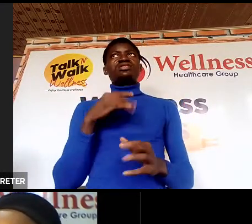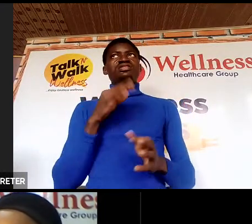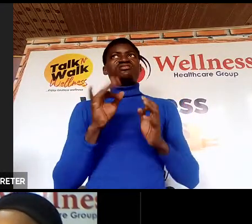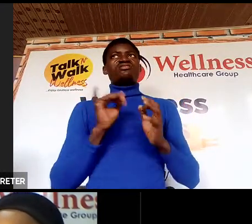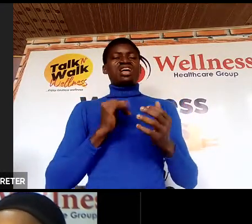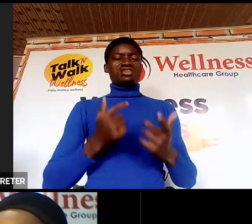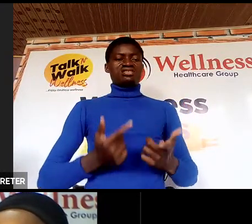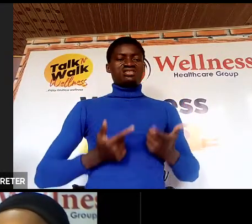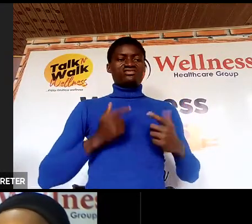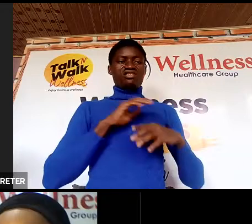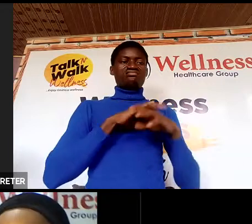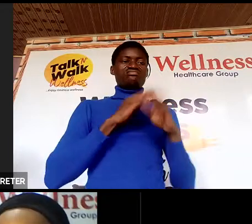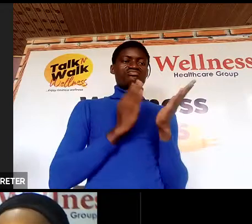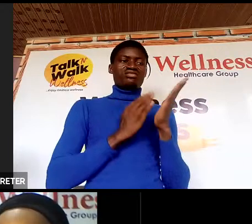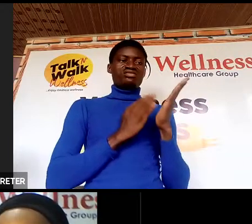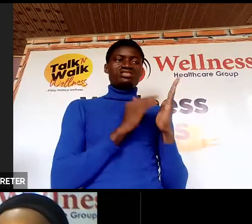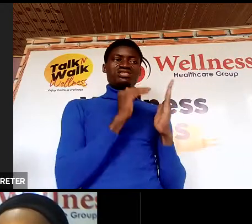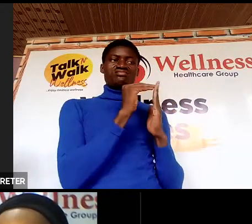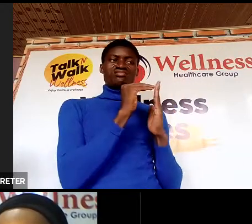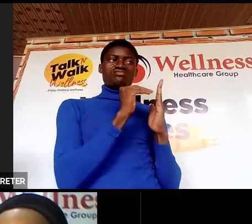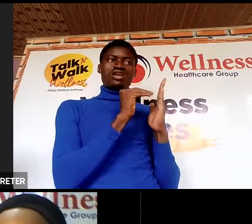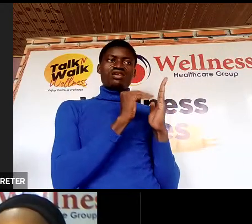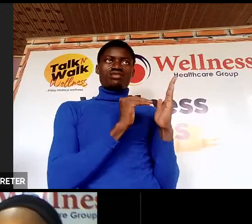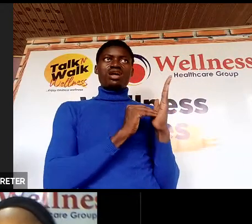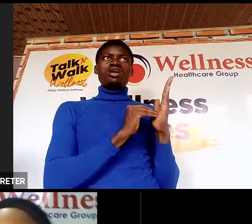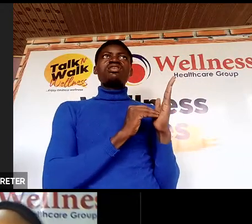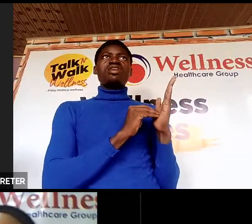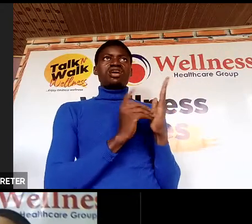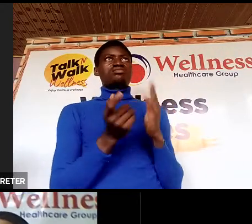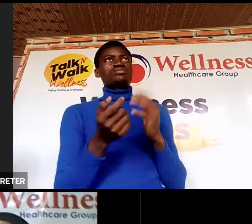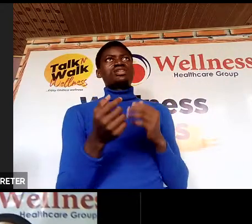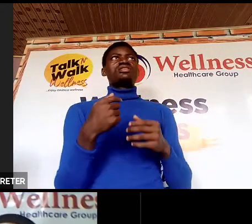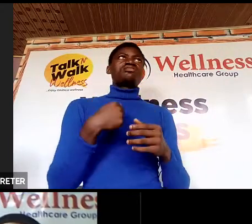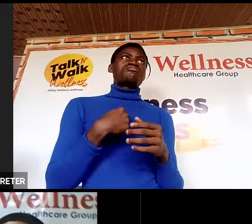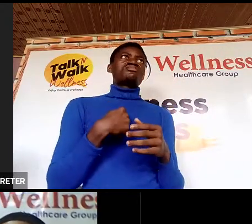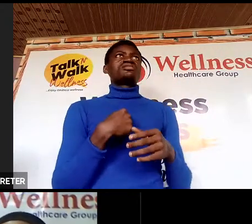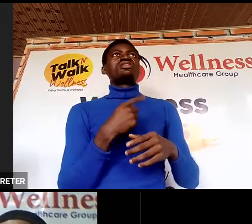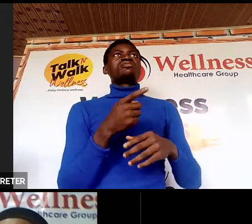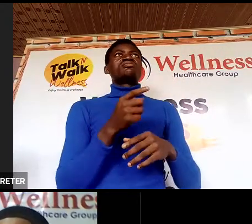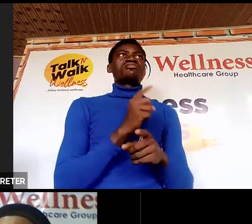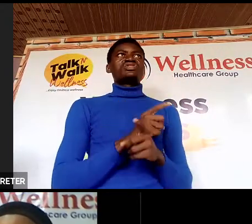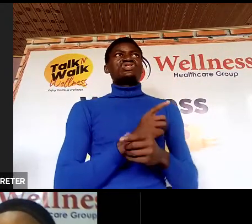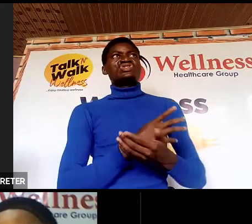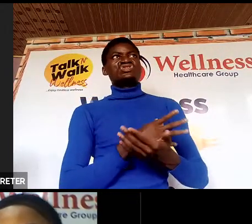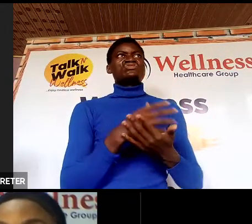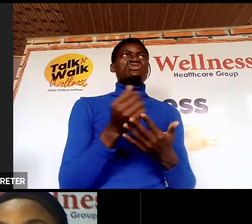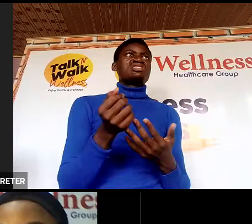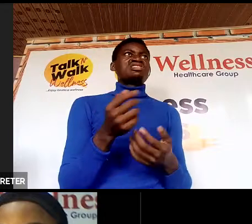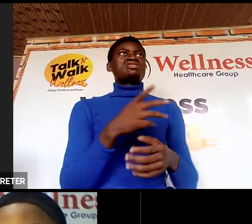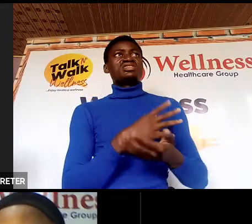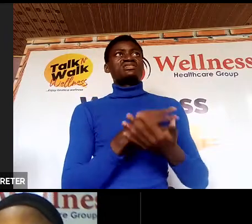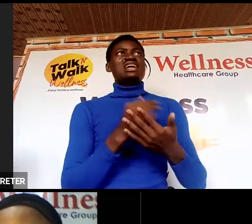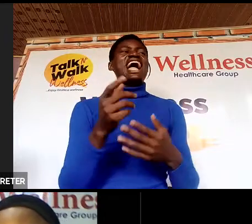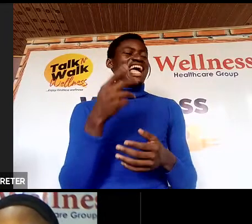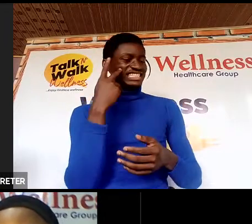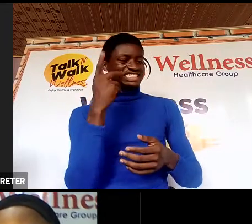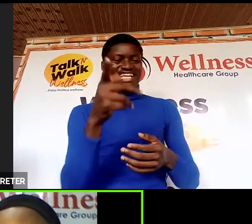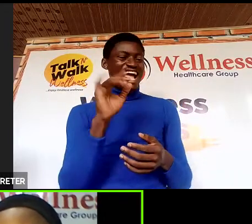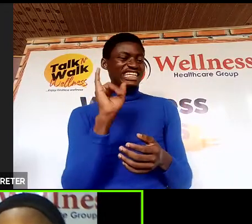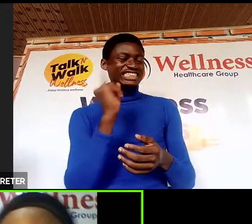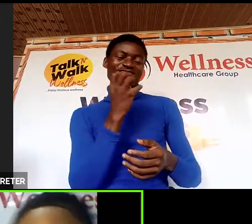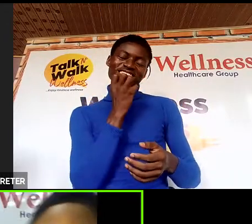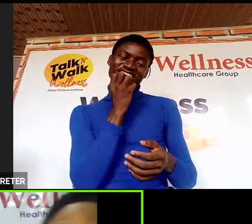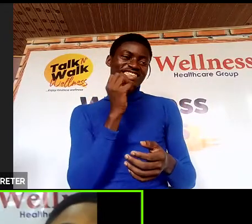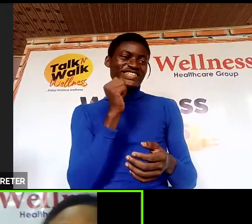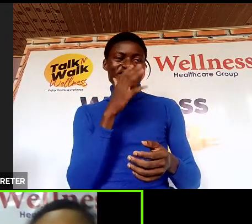names. Eshin course, accountant, Ijebu woman, like I need to, But the truth is